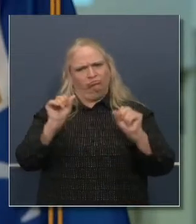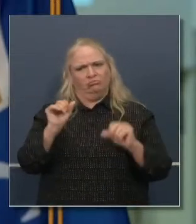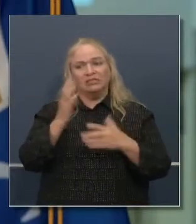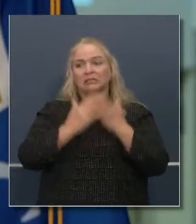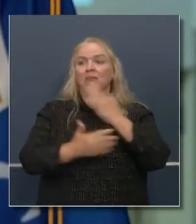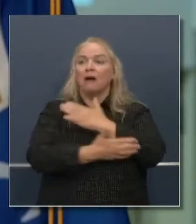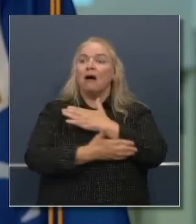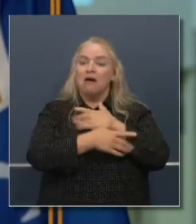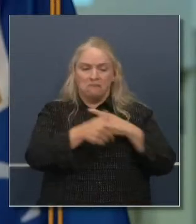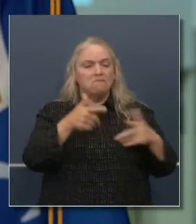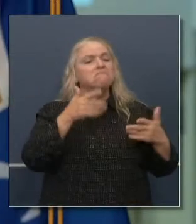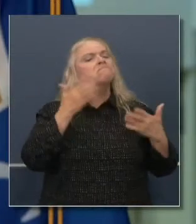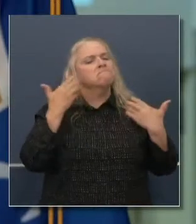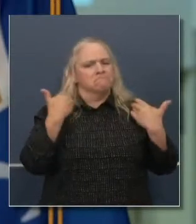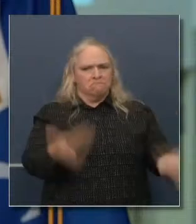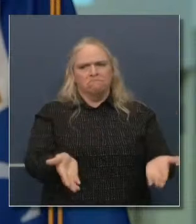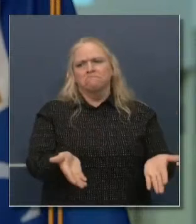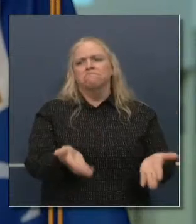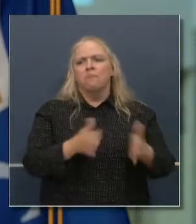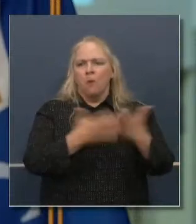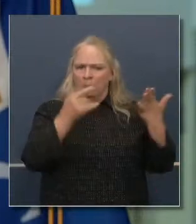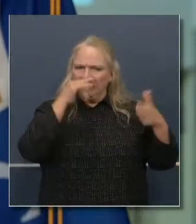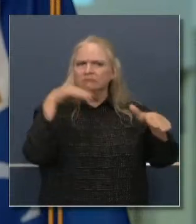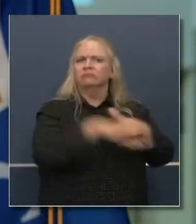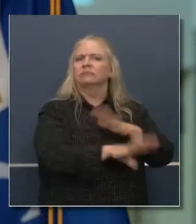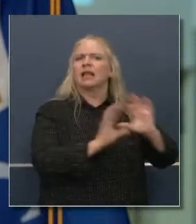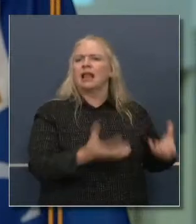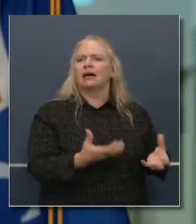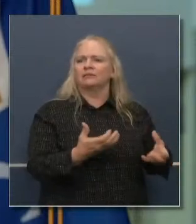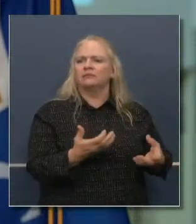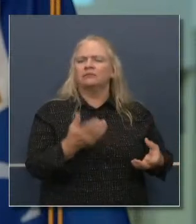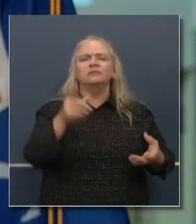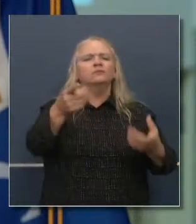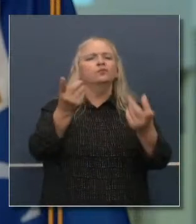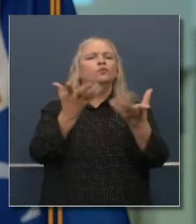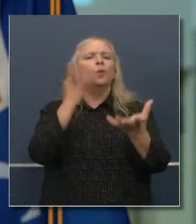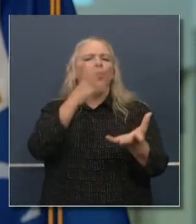I think you report on the budget, and I think it's important that folks take